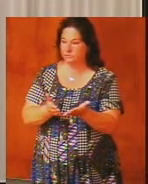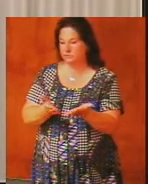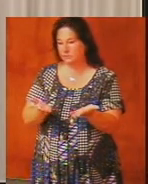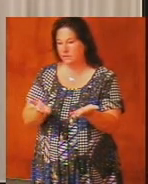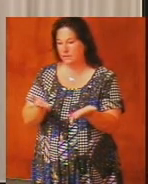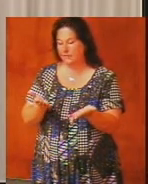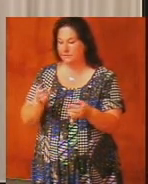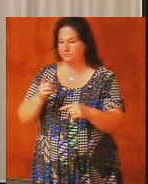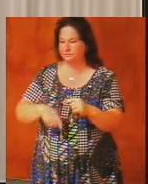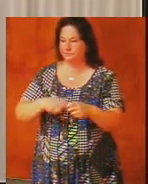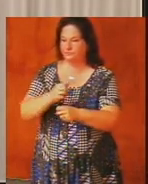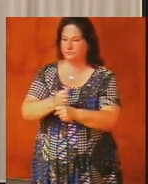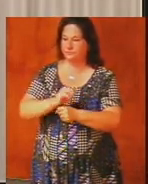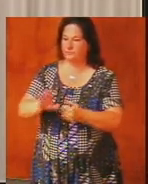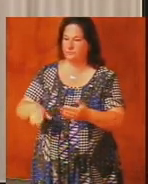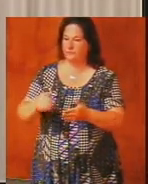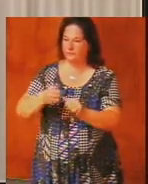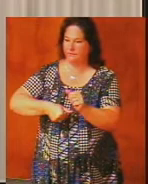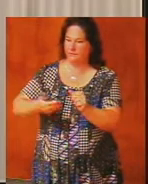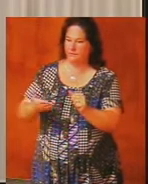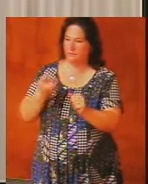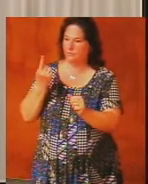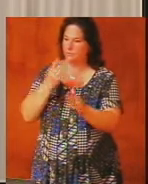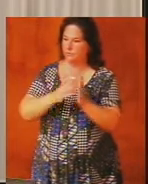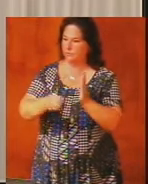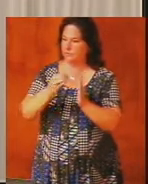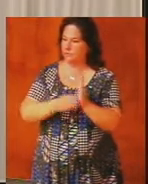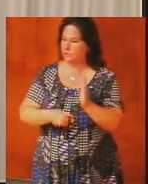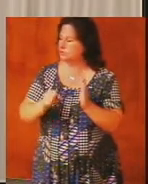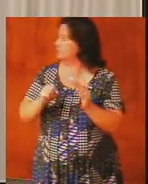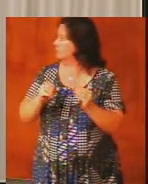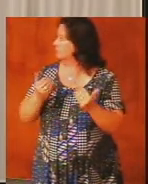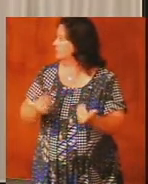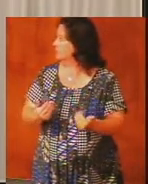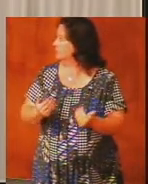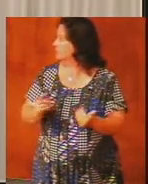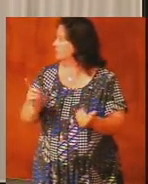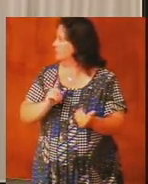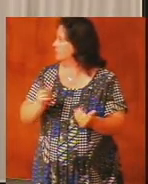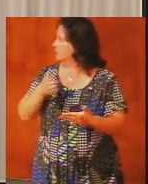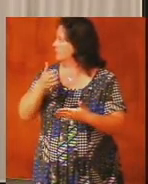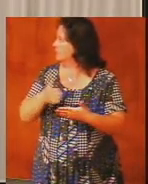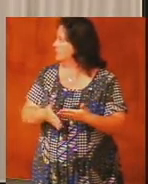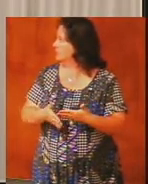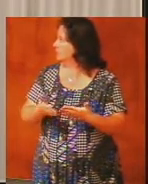Well, I couldn't get everything on one chart, and so now I'm going to pick up where I left off.